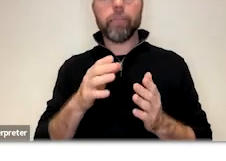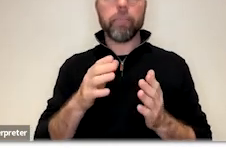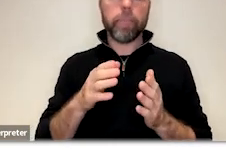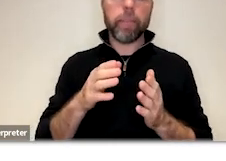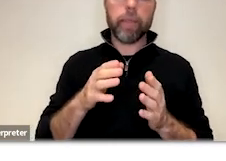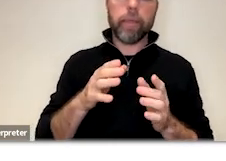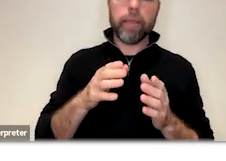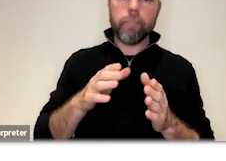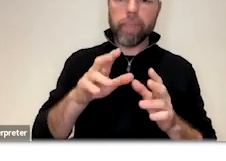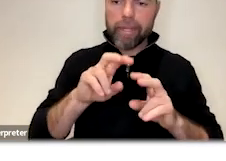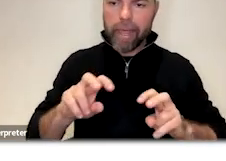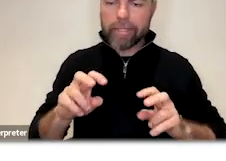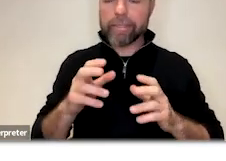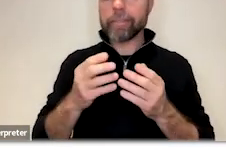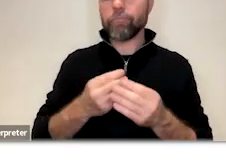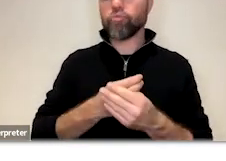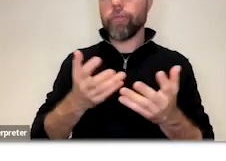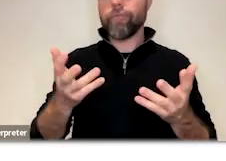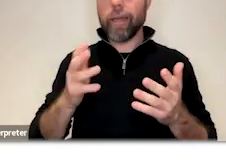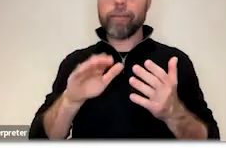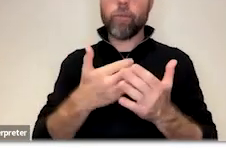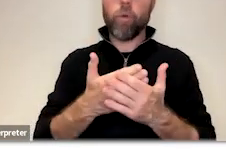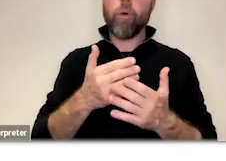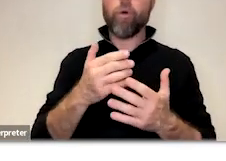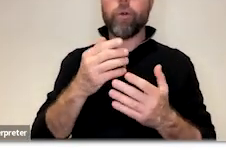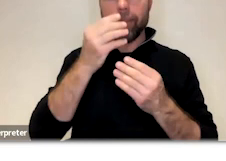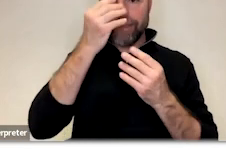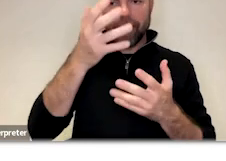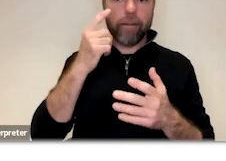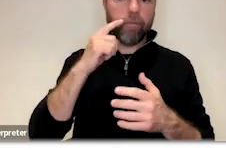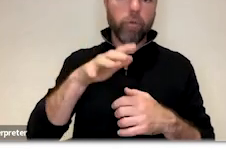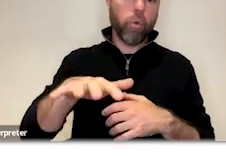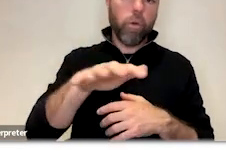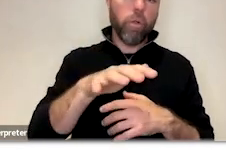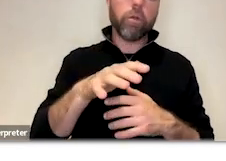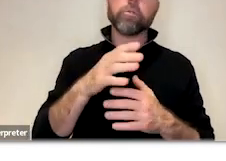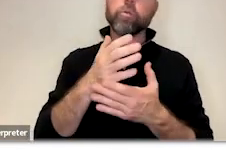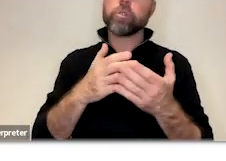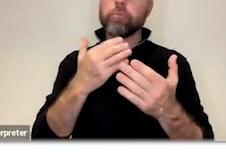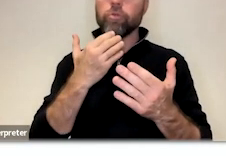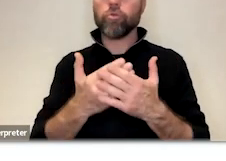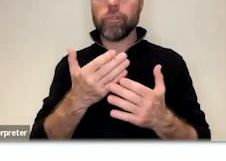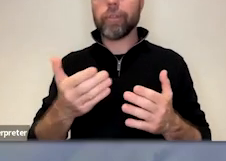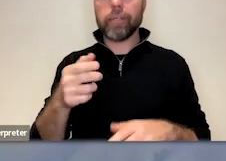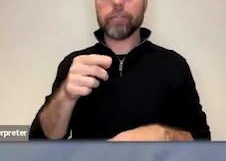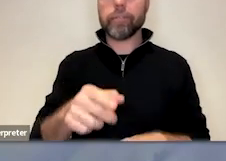they're doing their analysis, and how they're providing all of this data for you all. So there's some good stuff in